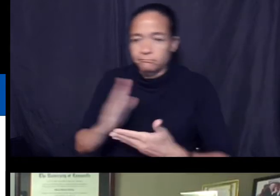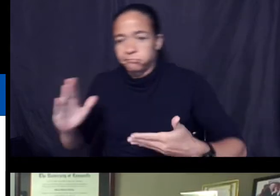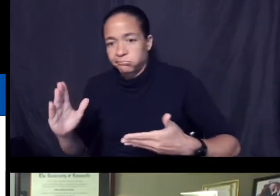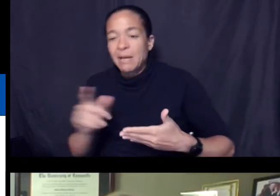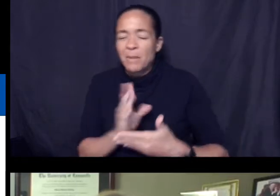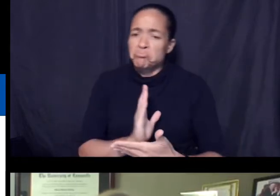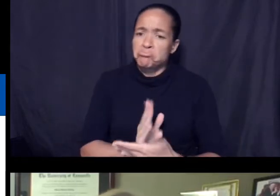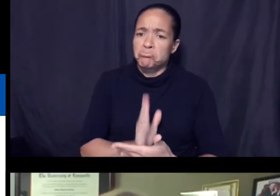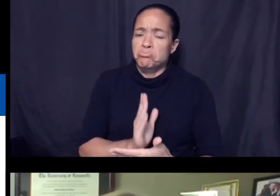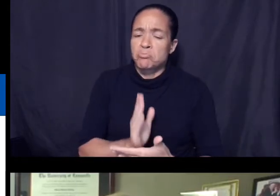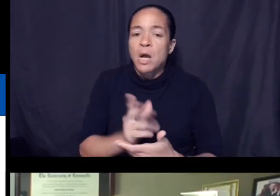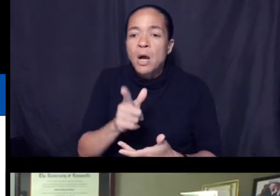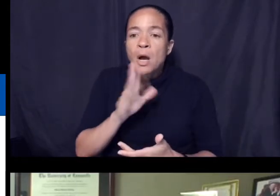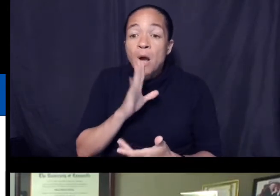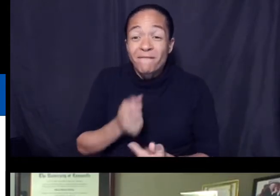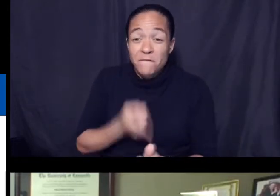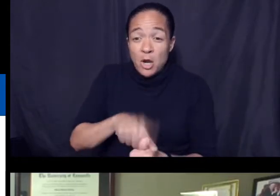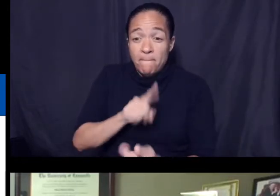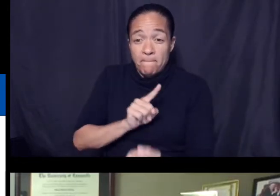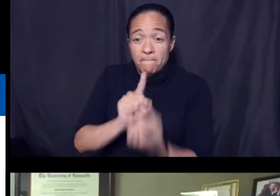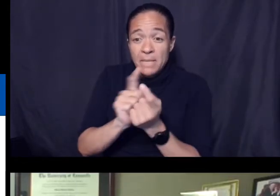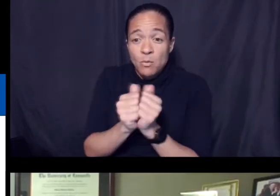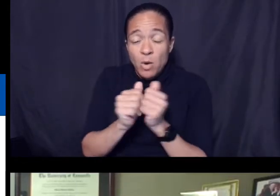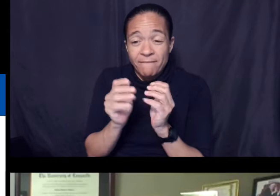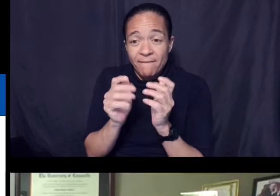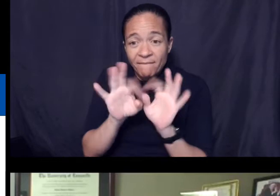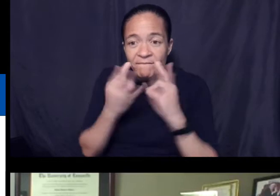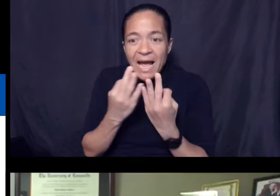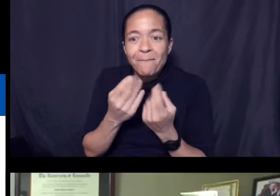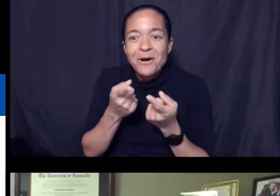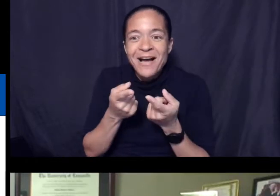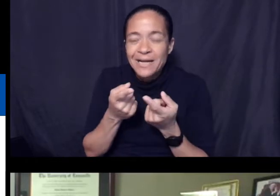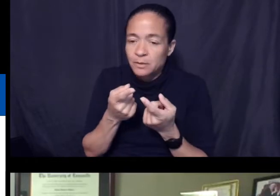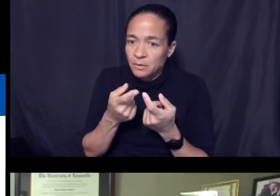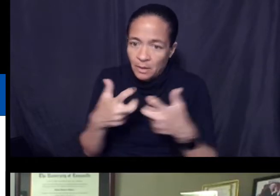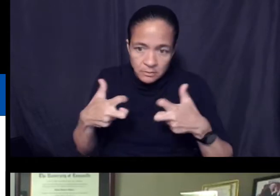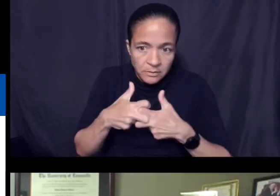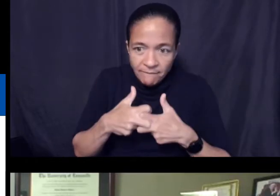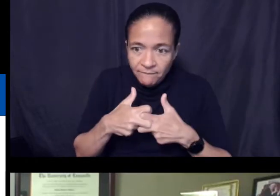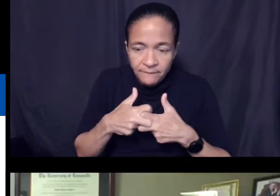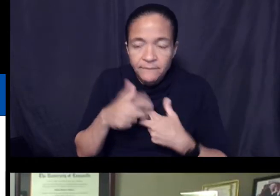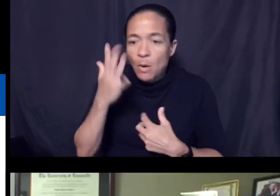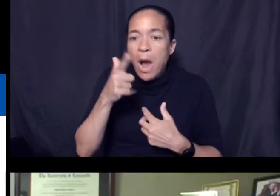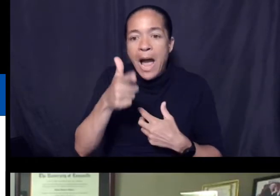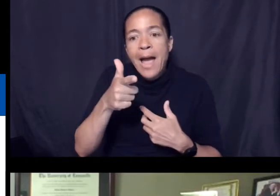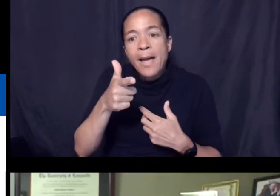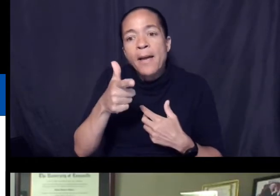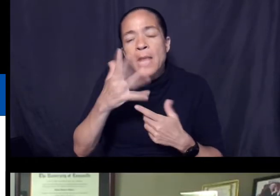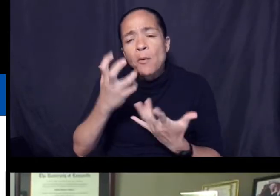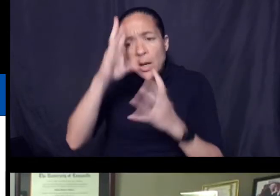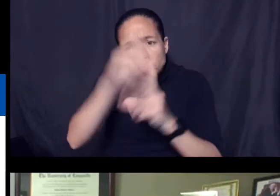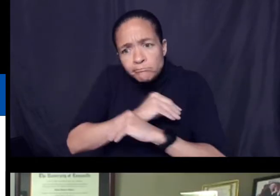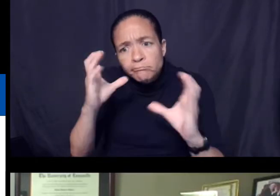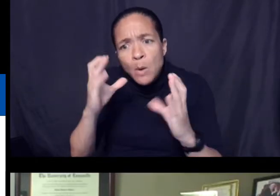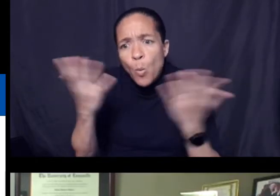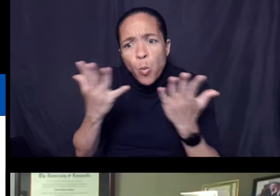a family for the first time, because oftentimes they want to know, is my baby going to be normal? What can I expect